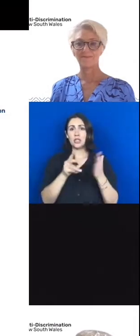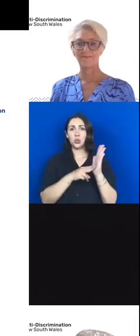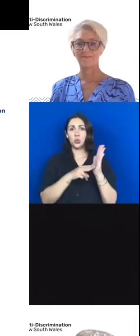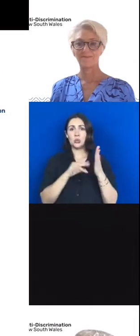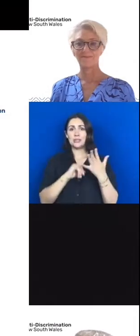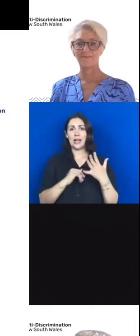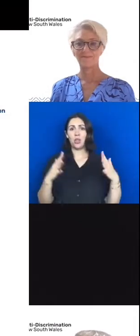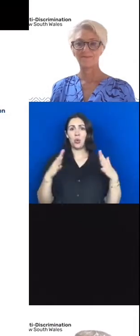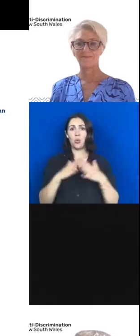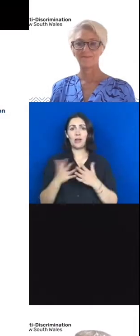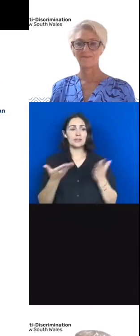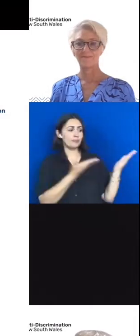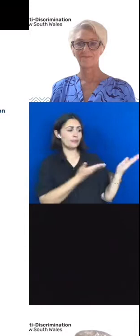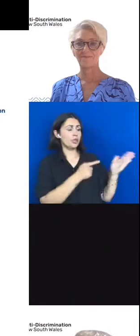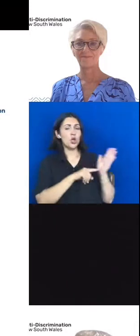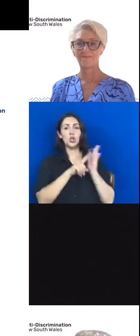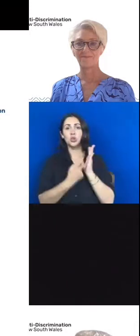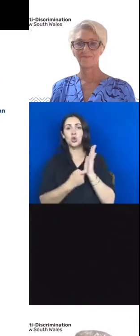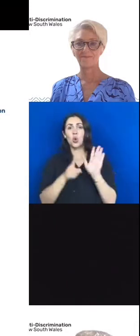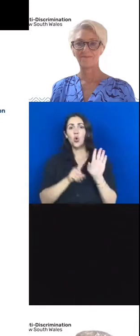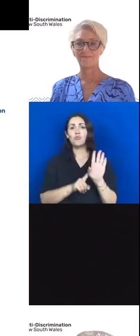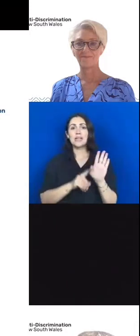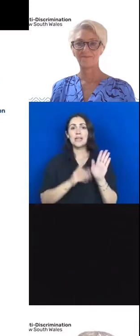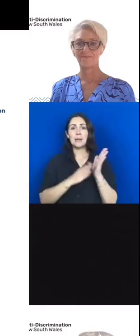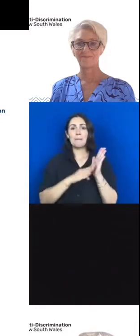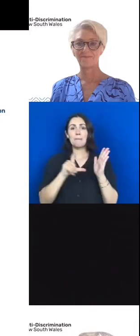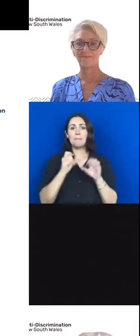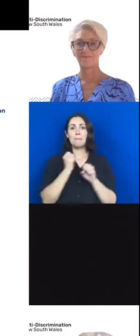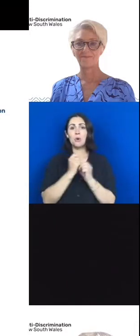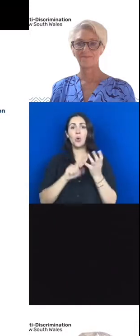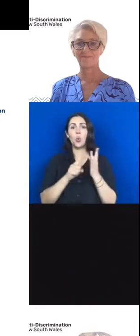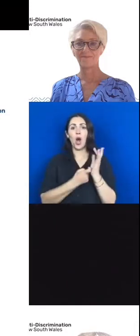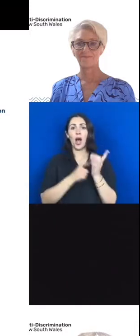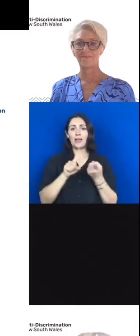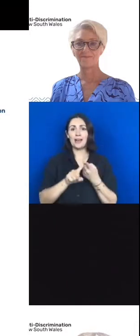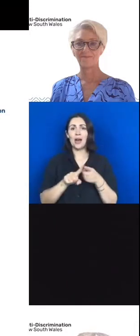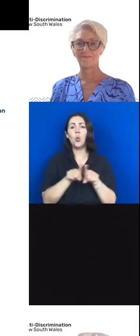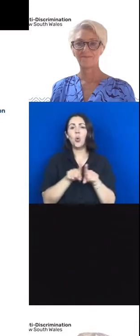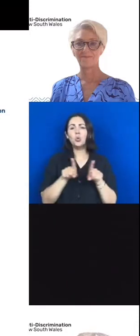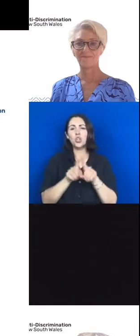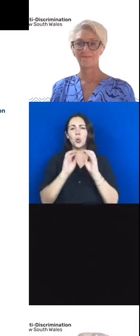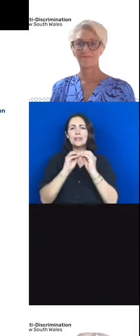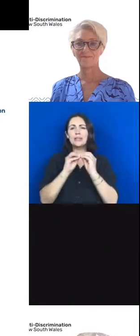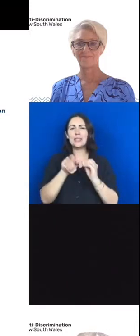Maguire, who's also a Conciliation Officer at Anti-Discrimination New South Wales.